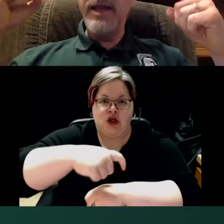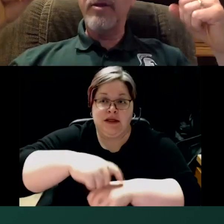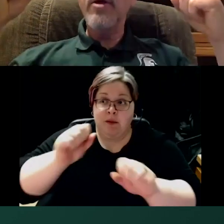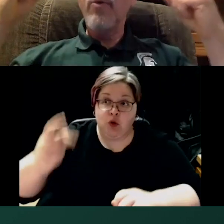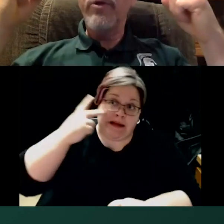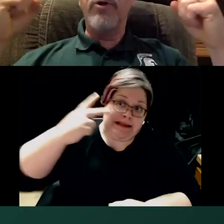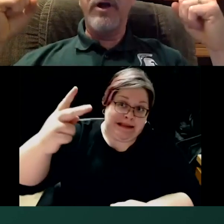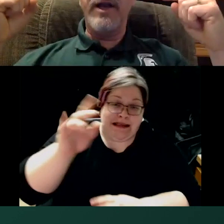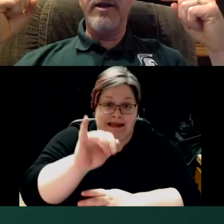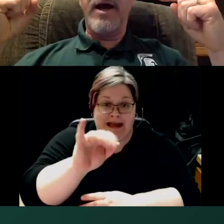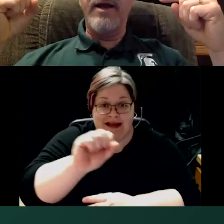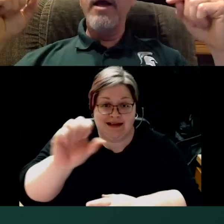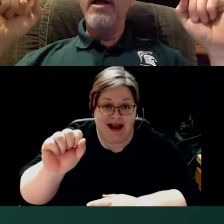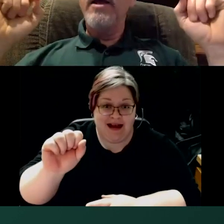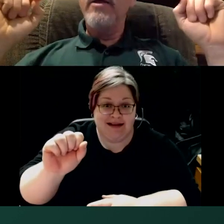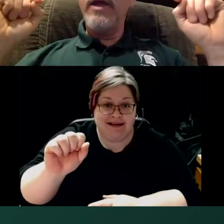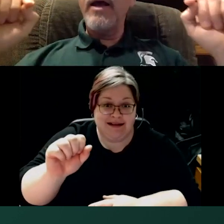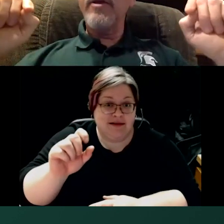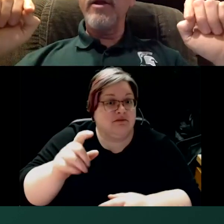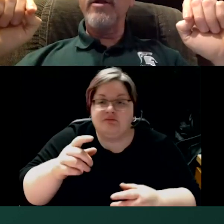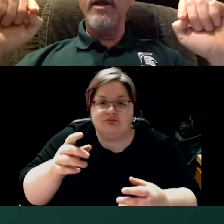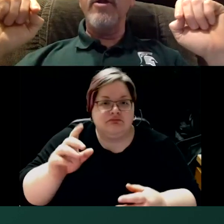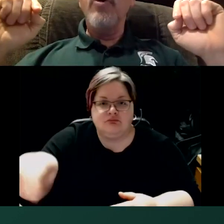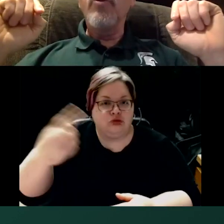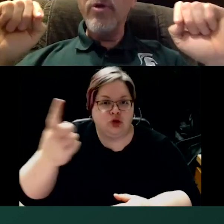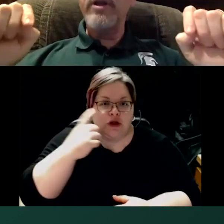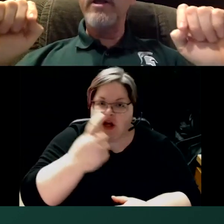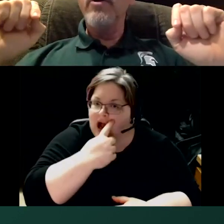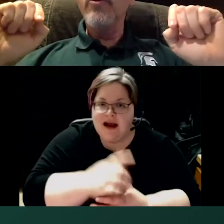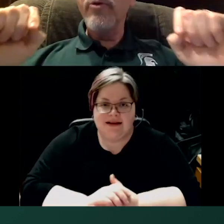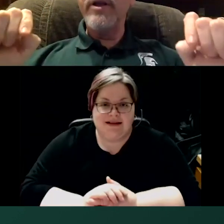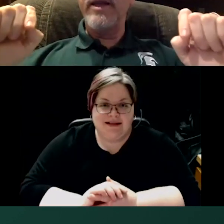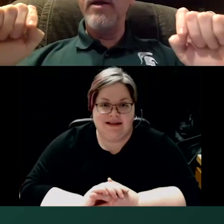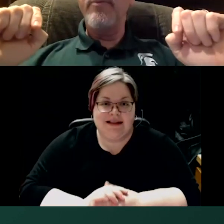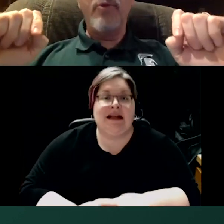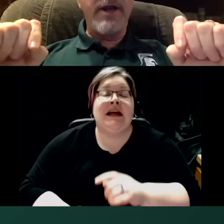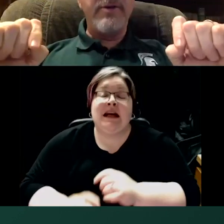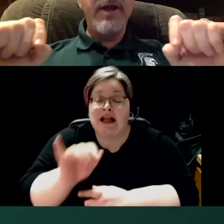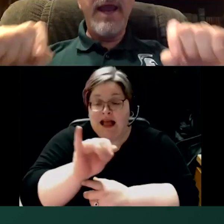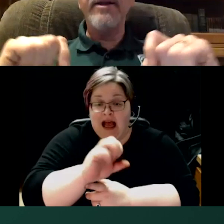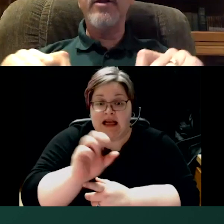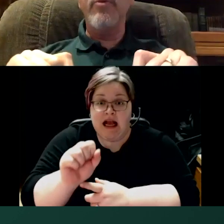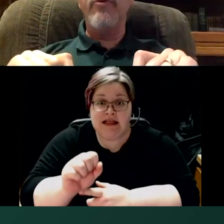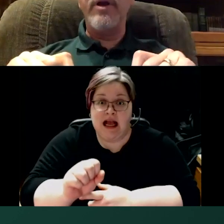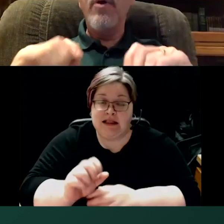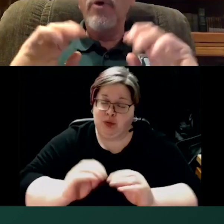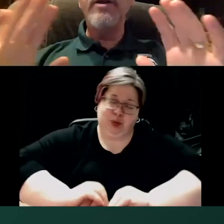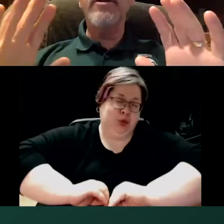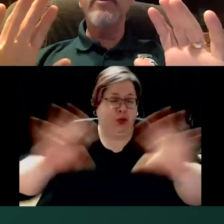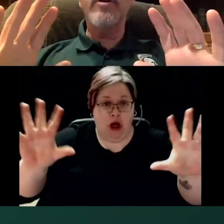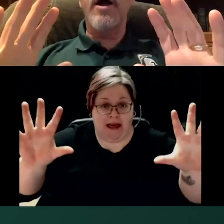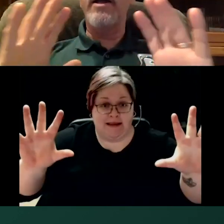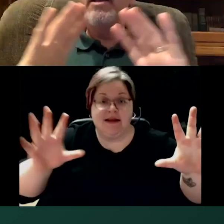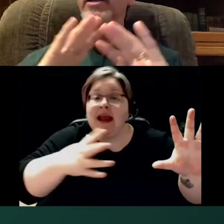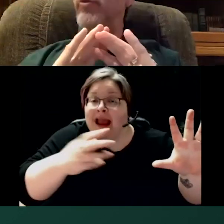Station. Yes, with your unaided eye. The ISS is really, really bright, and it's moving. When it